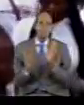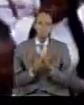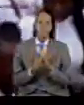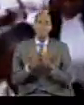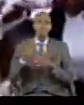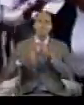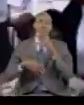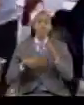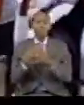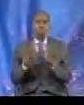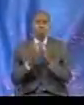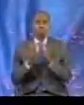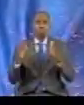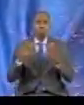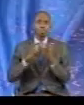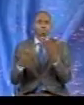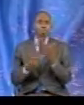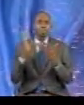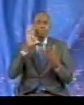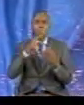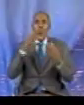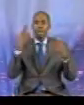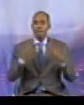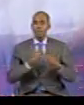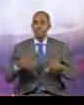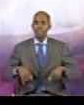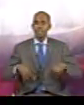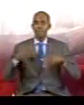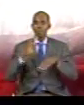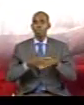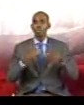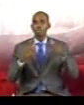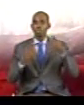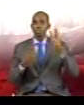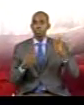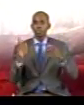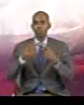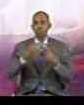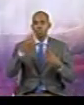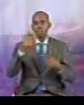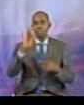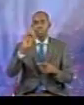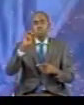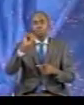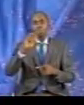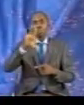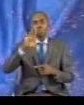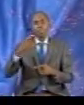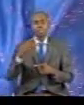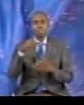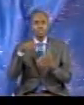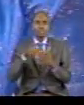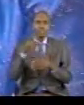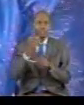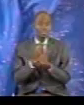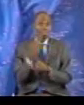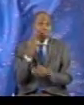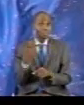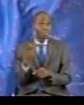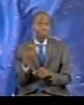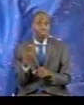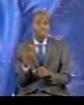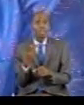Crusade is going to be happening live on the 24th to the 29th of March 2022. Guess what?